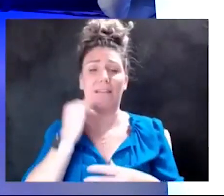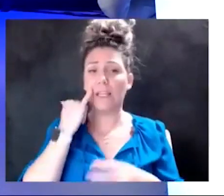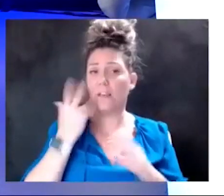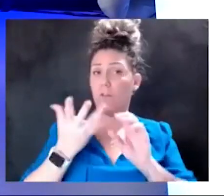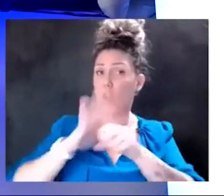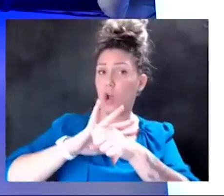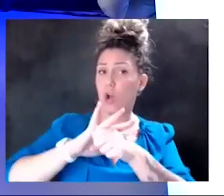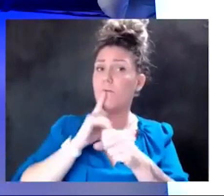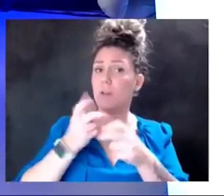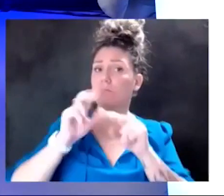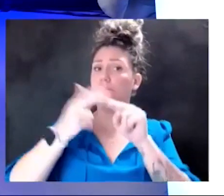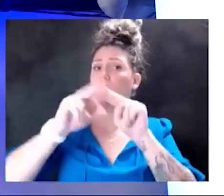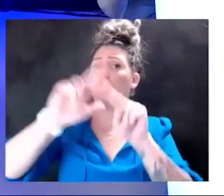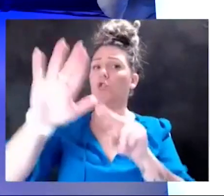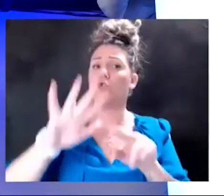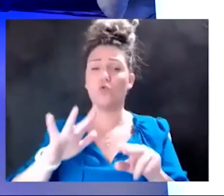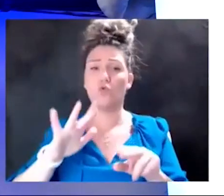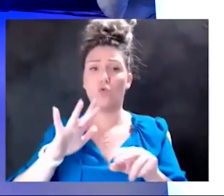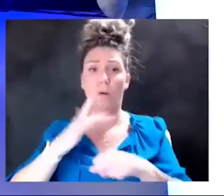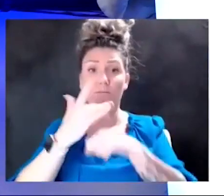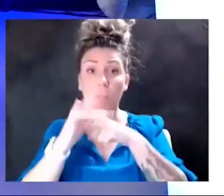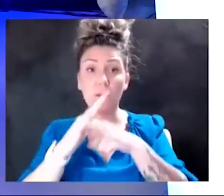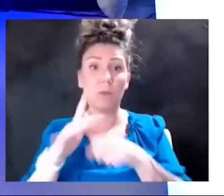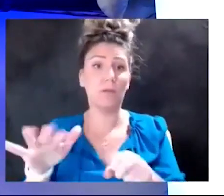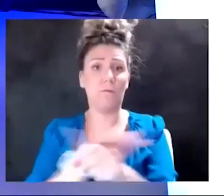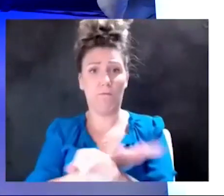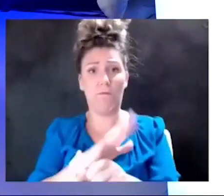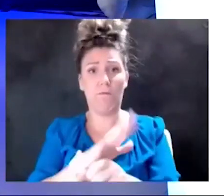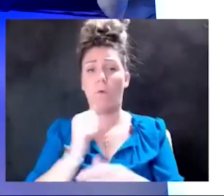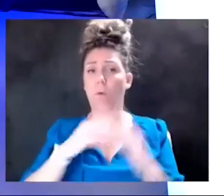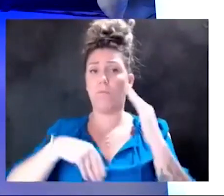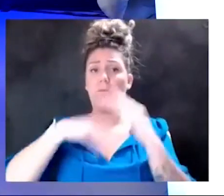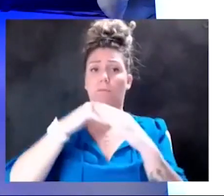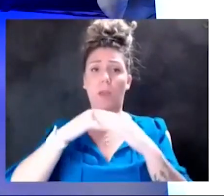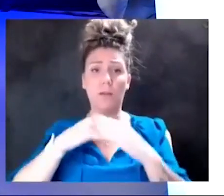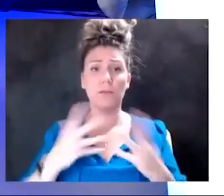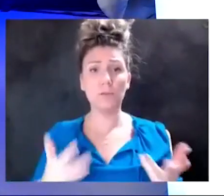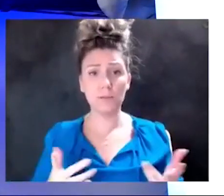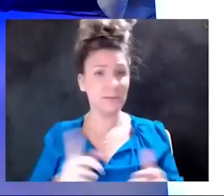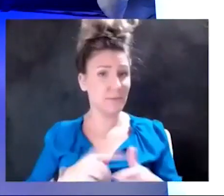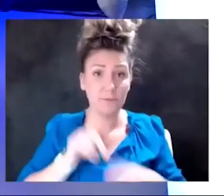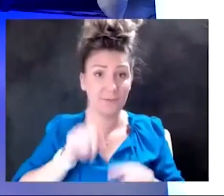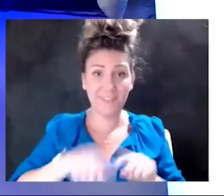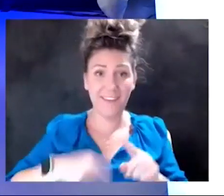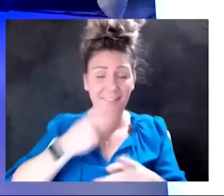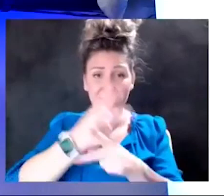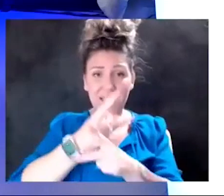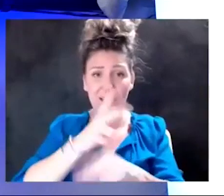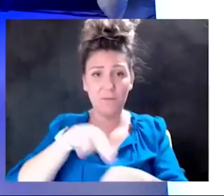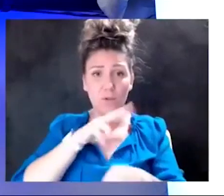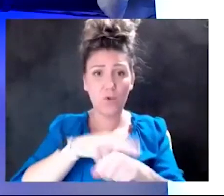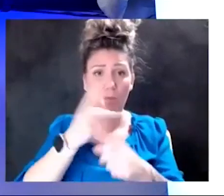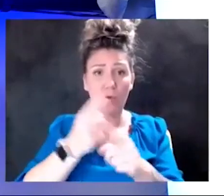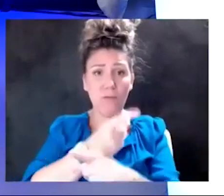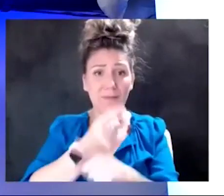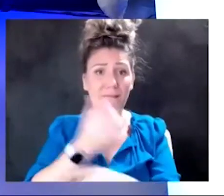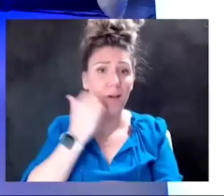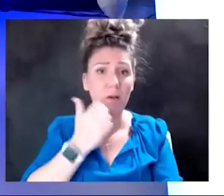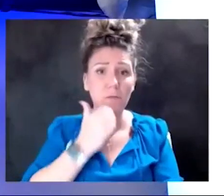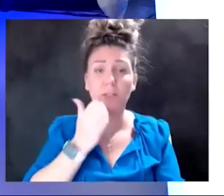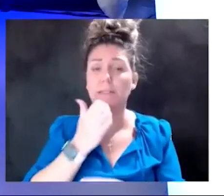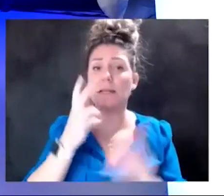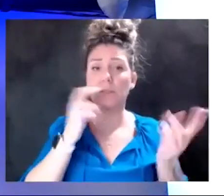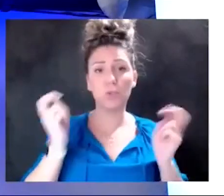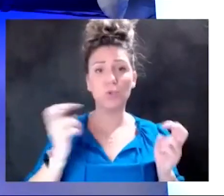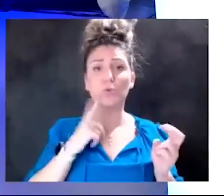is exceeded or at a maximum, then you aren't going to be able to take care of those normal routine things that you could, so you have to